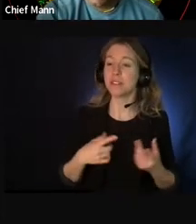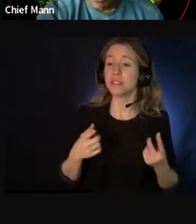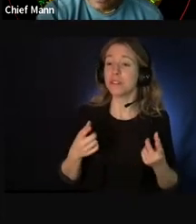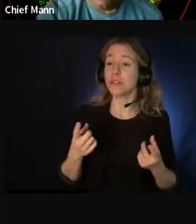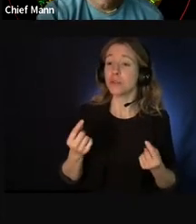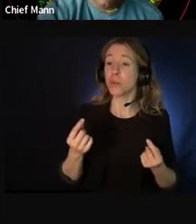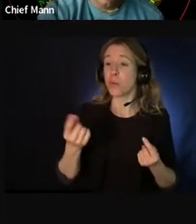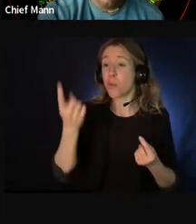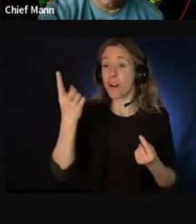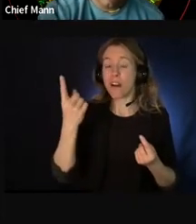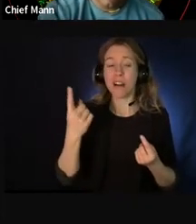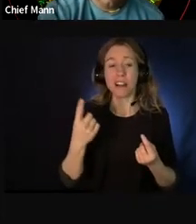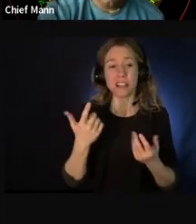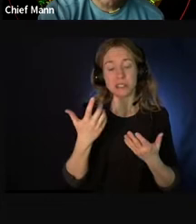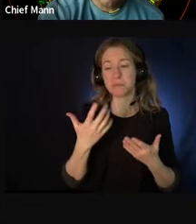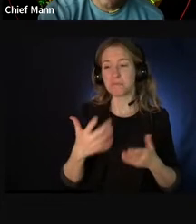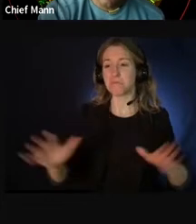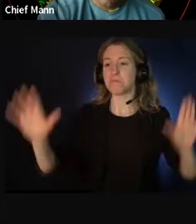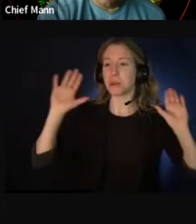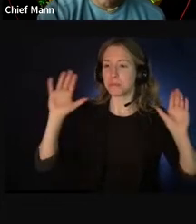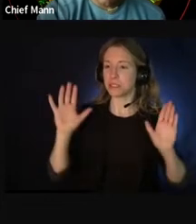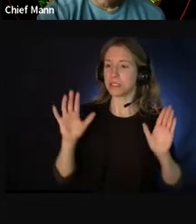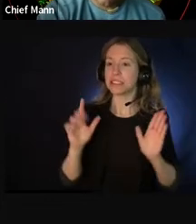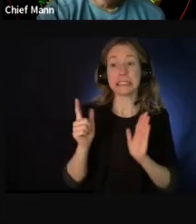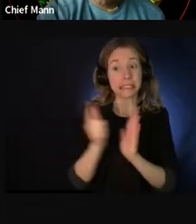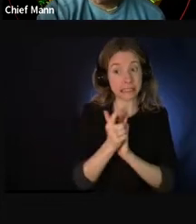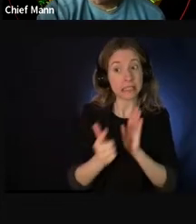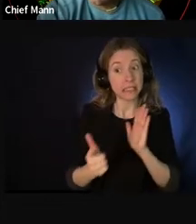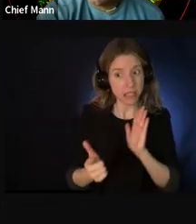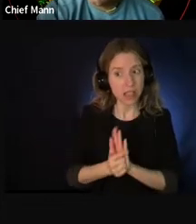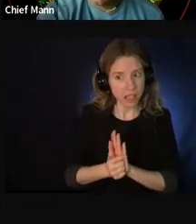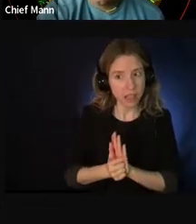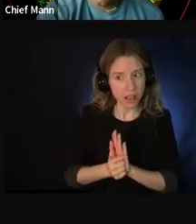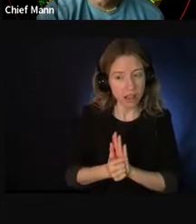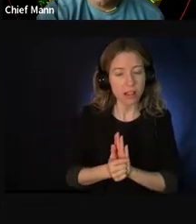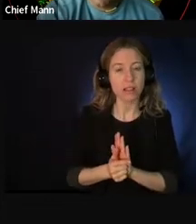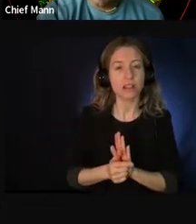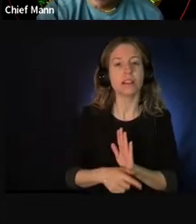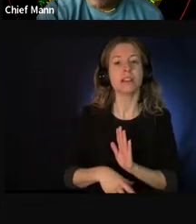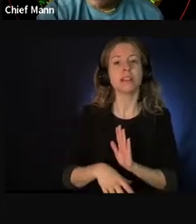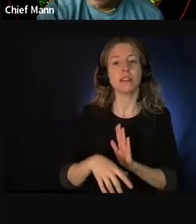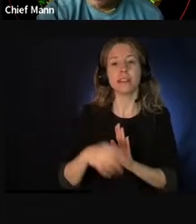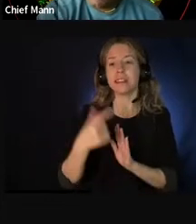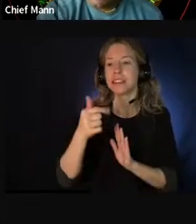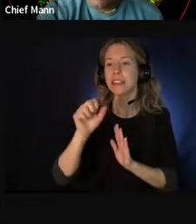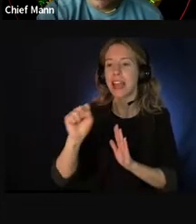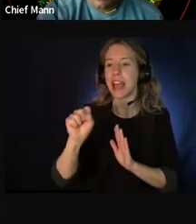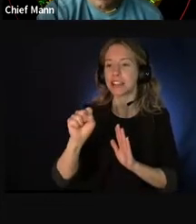is documented. It never came to fruition because of